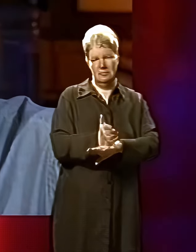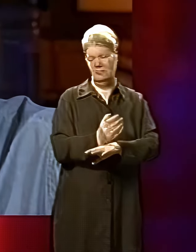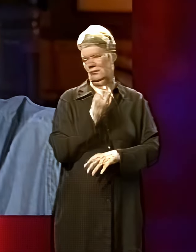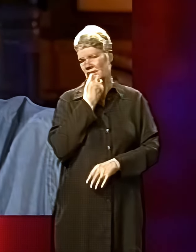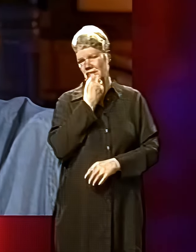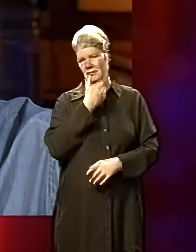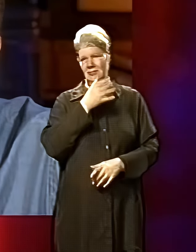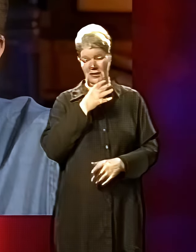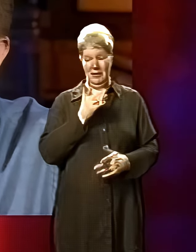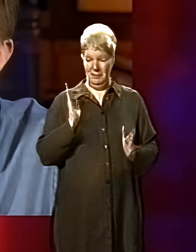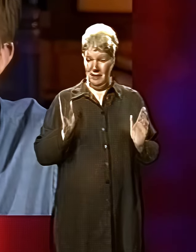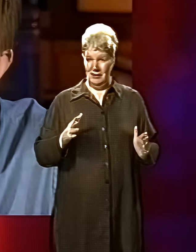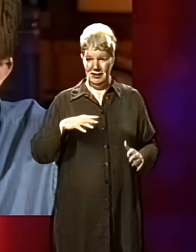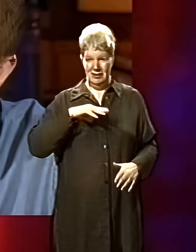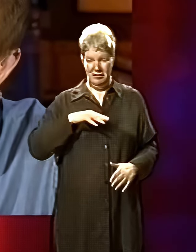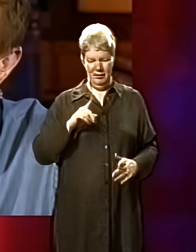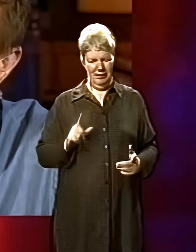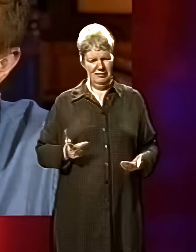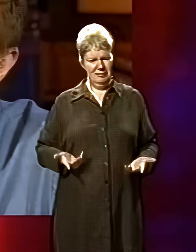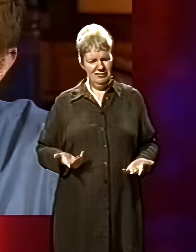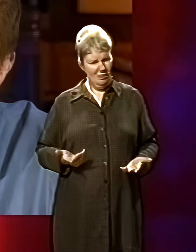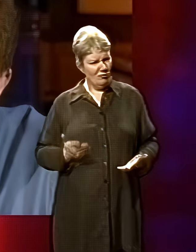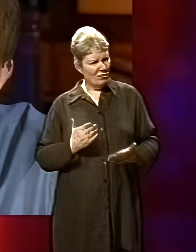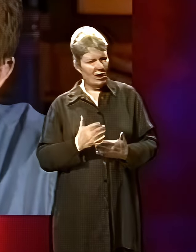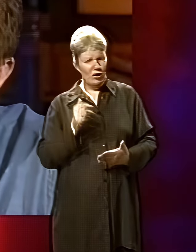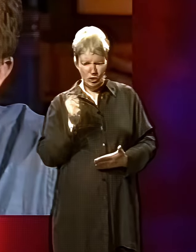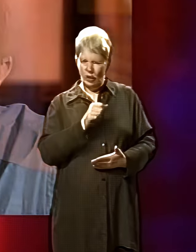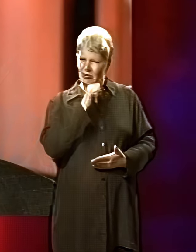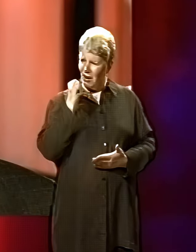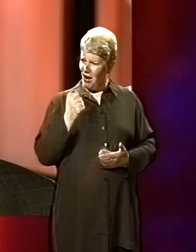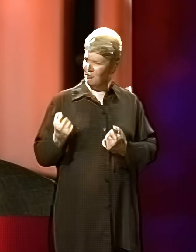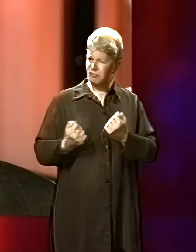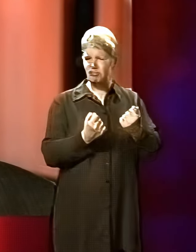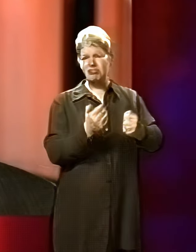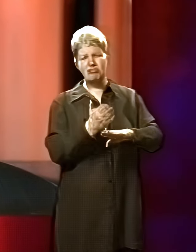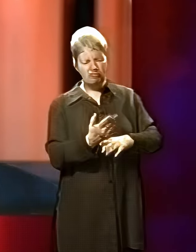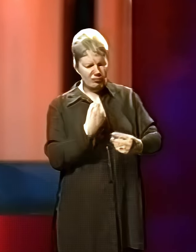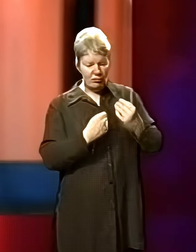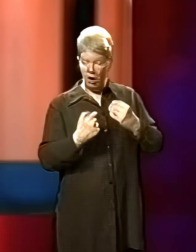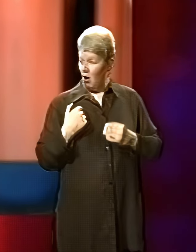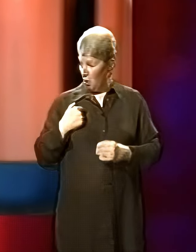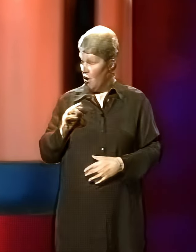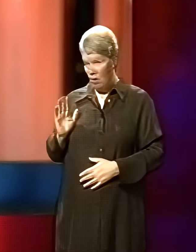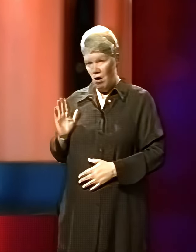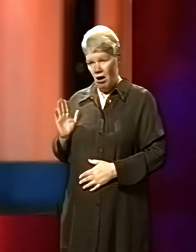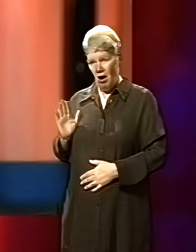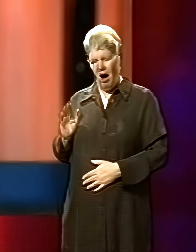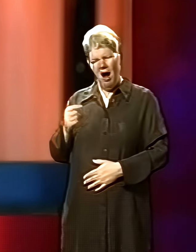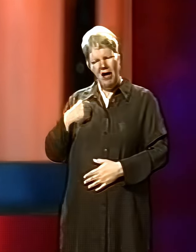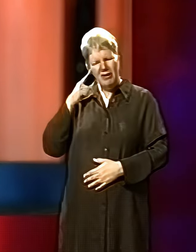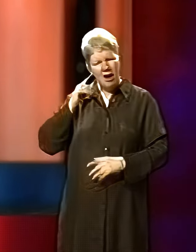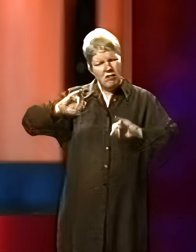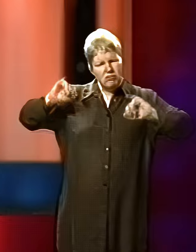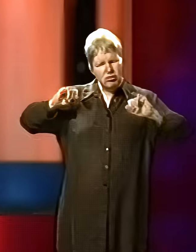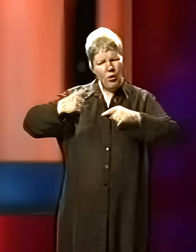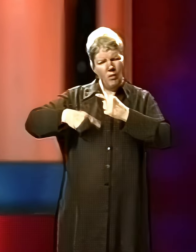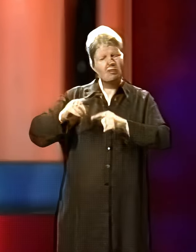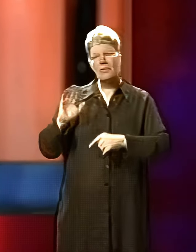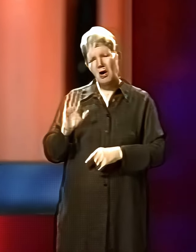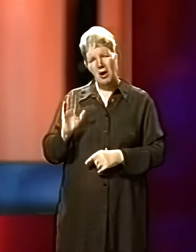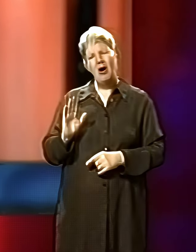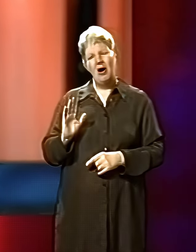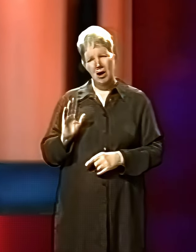often dire. It should and it could be a pleasure. Yes, well, I don't agree with you that it's often dire. In fact, through our